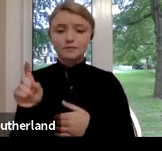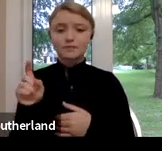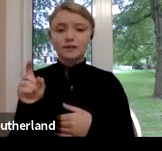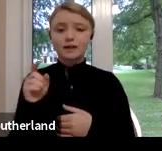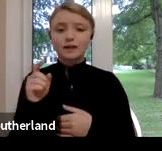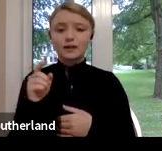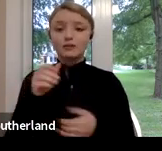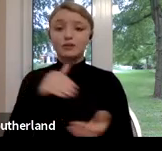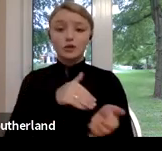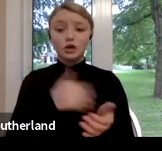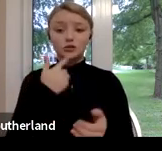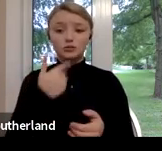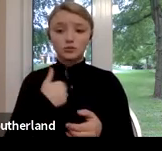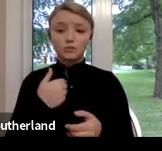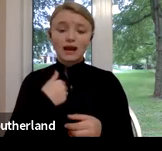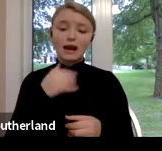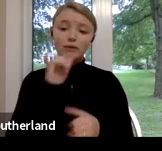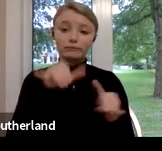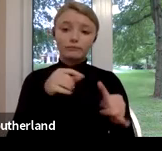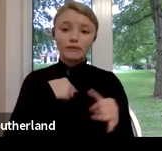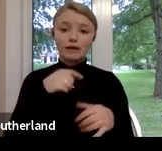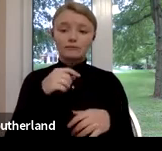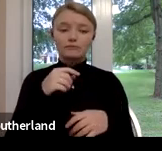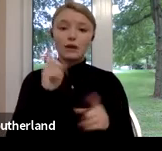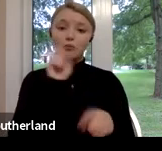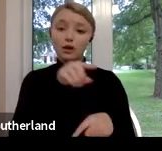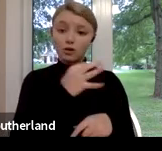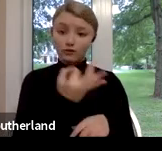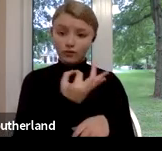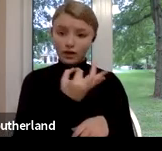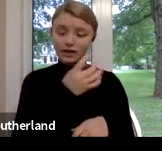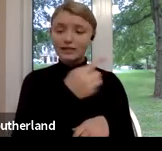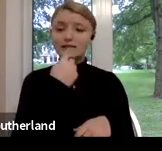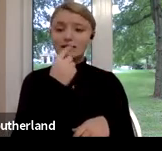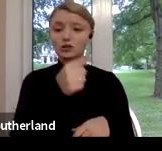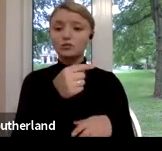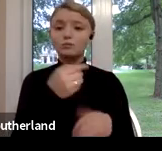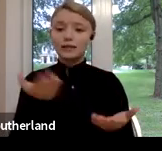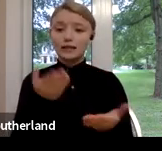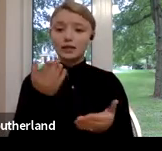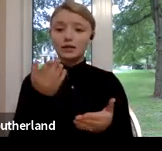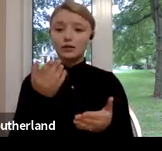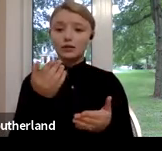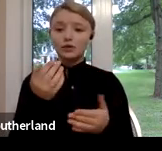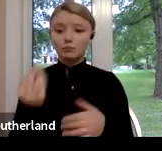doctor told me I'd be in the hospital. I went to them on a Friday. He said, you'll be in the hospital Monday.